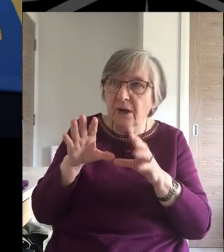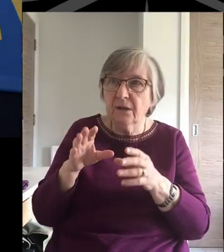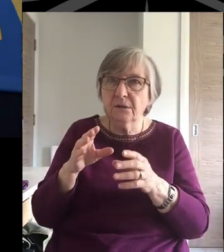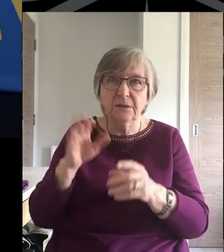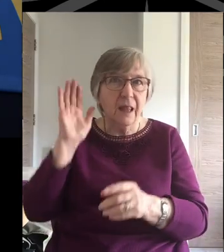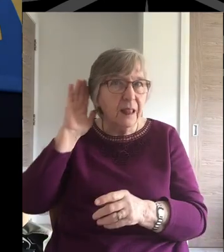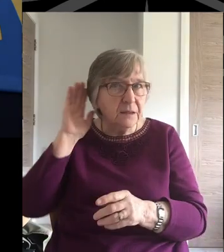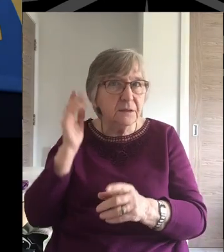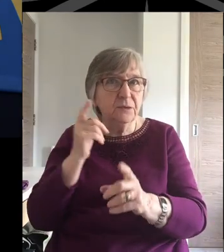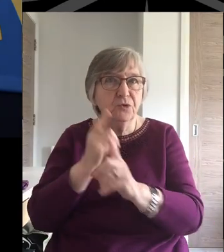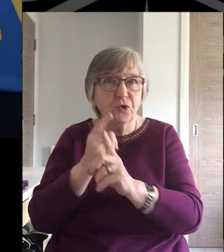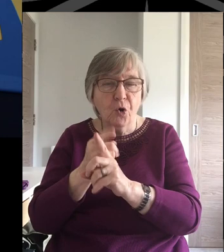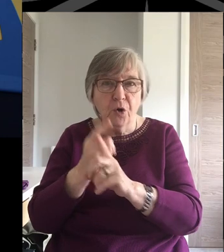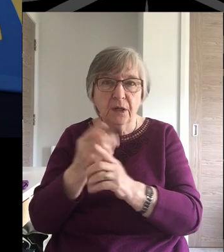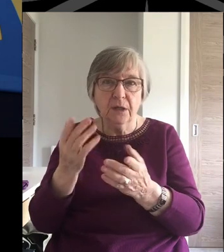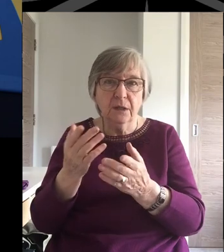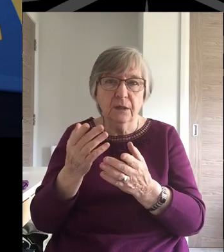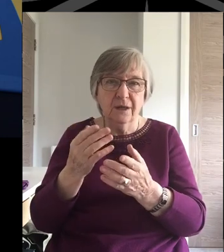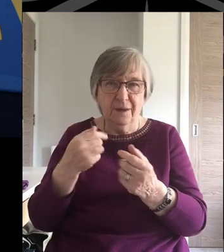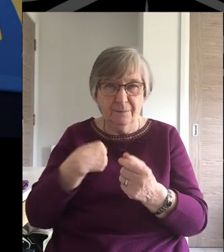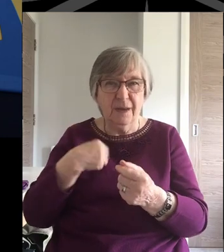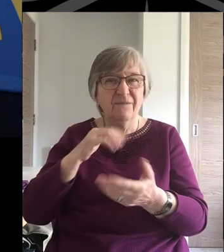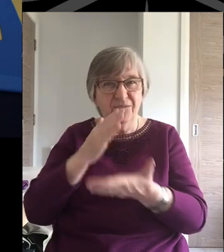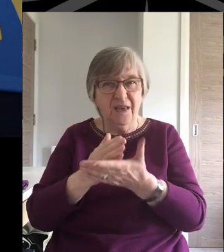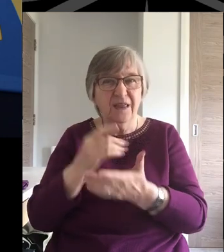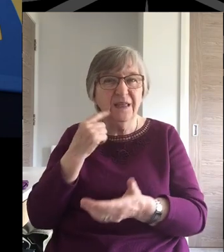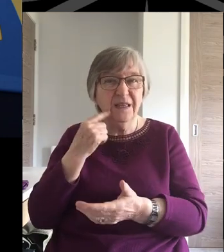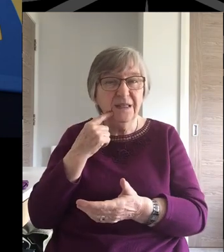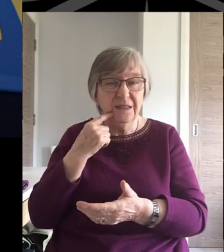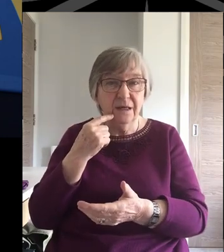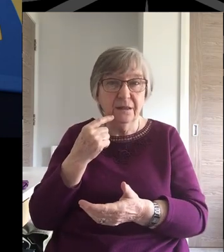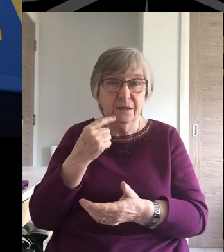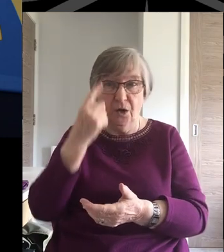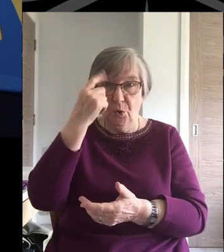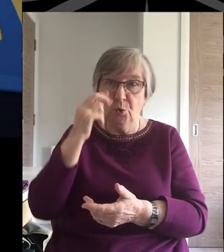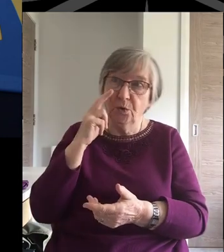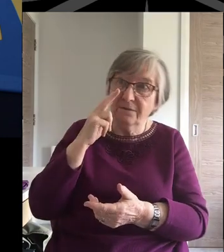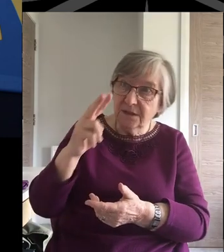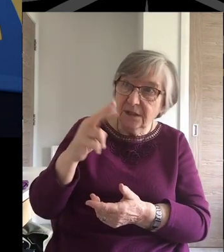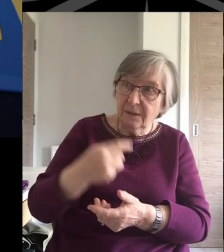much better and made faith easier. We could have seen for ourselves.